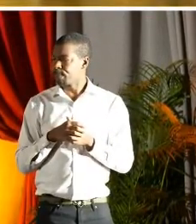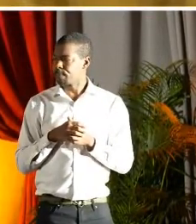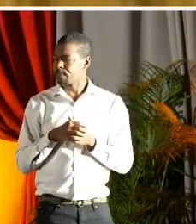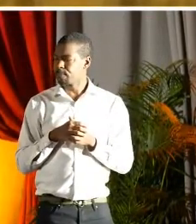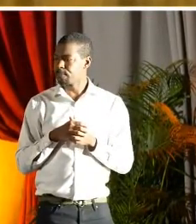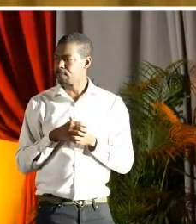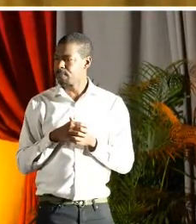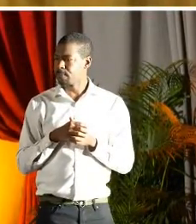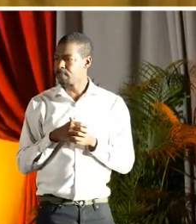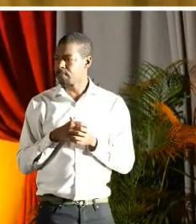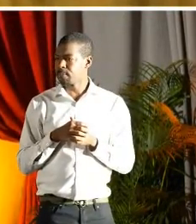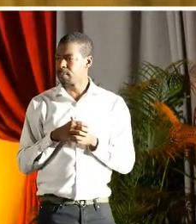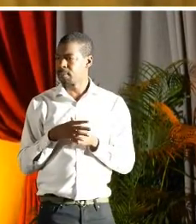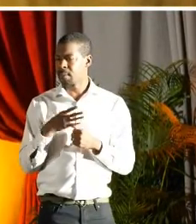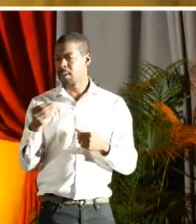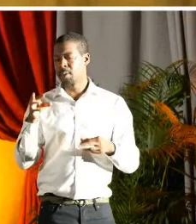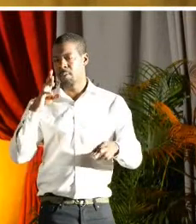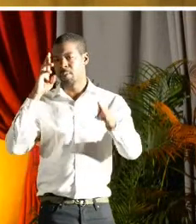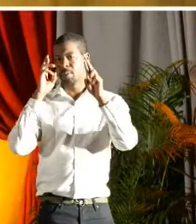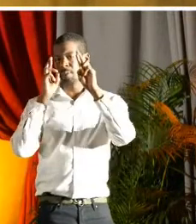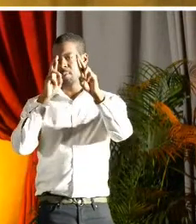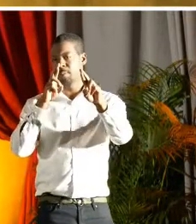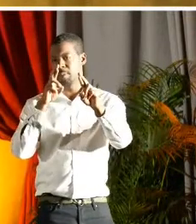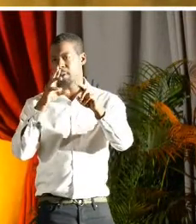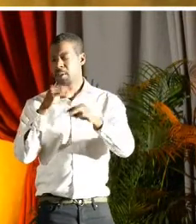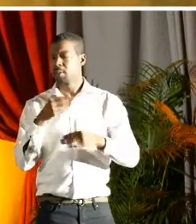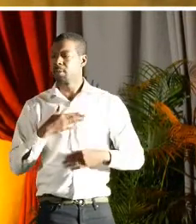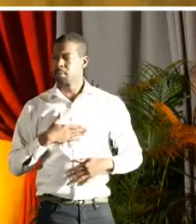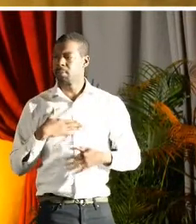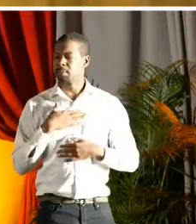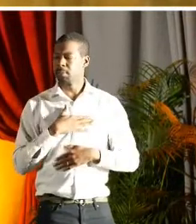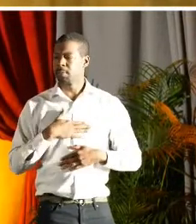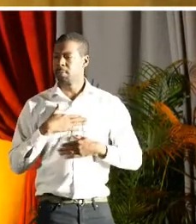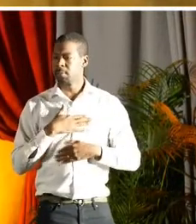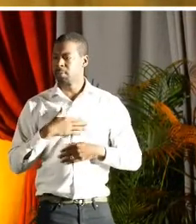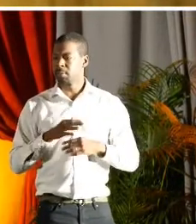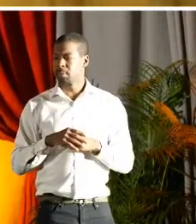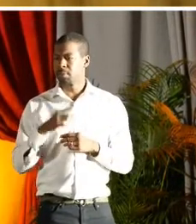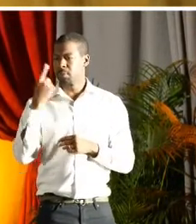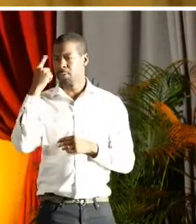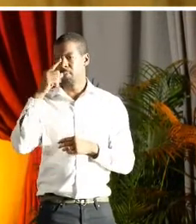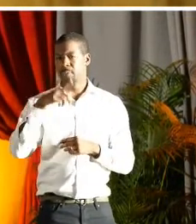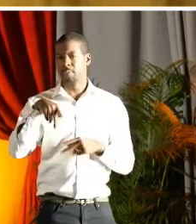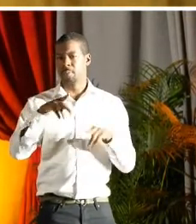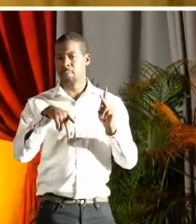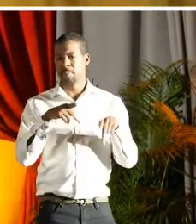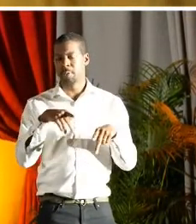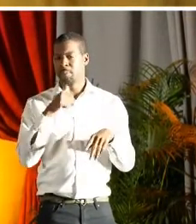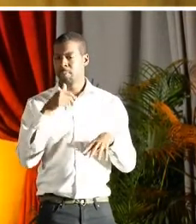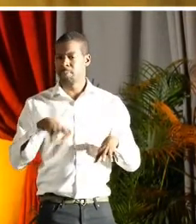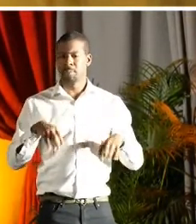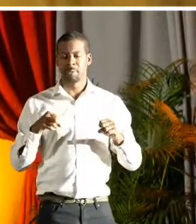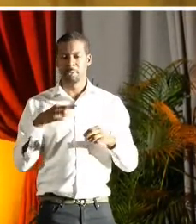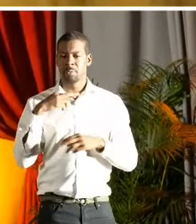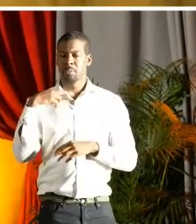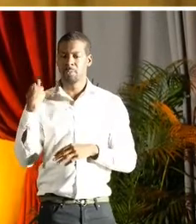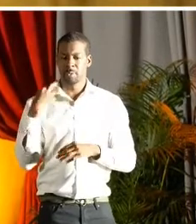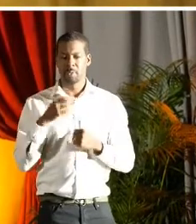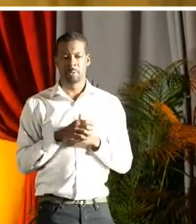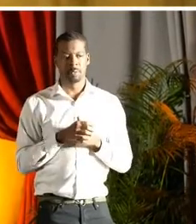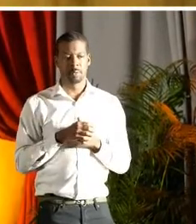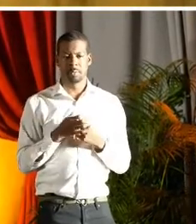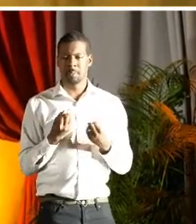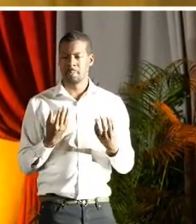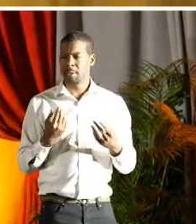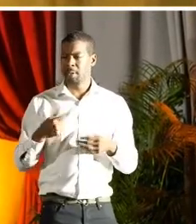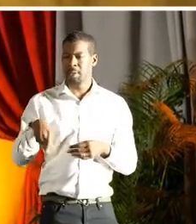the sort of respect and appreciation for folks who took such incredible risks that so many